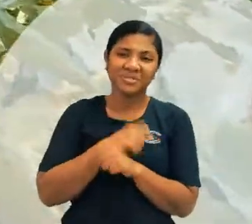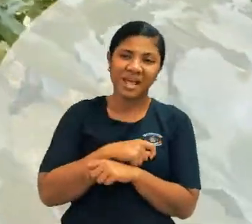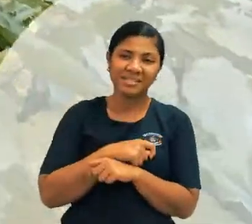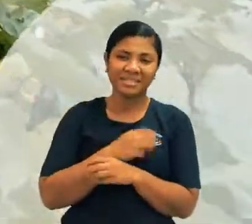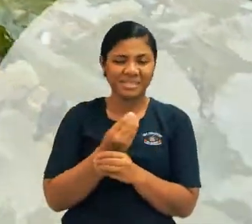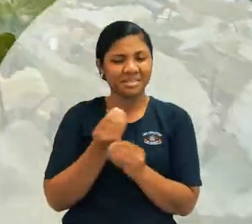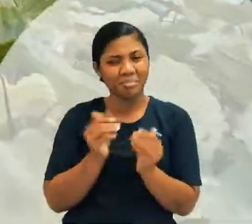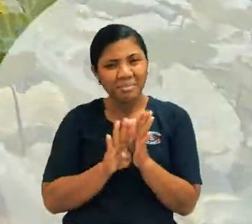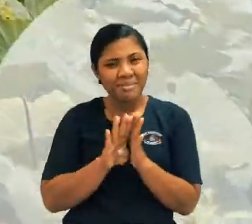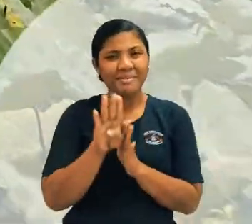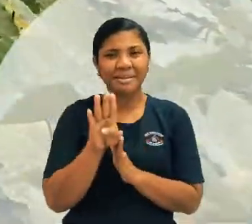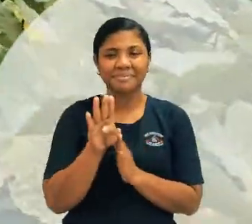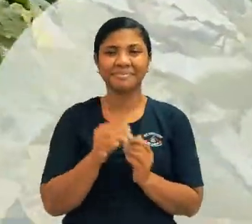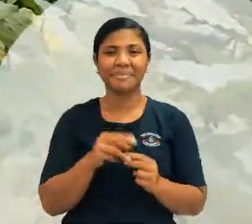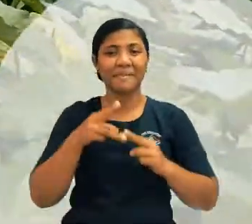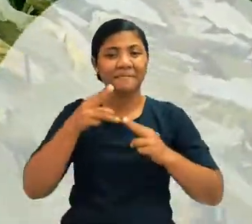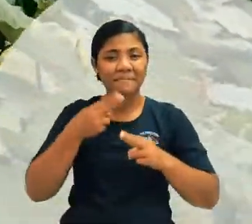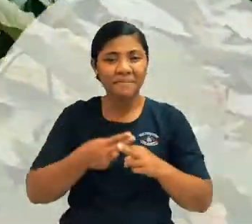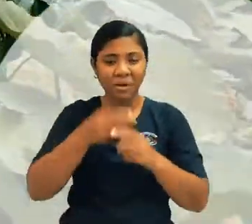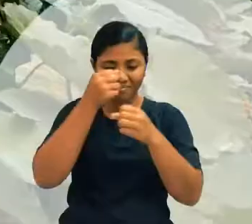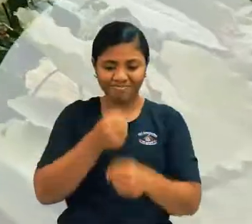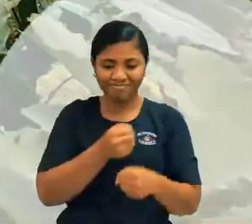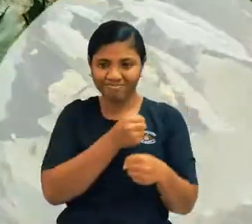of those staff and give them